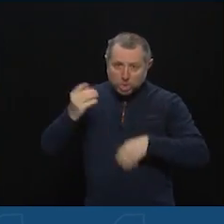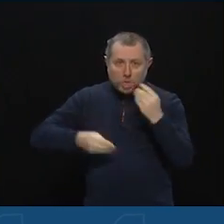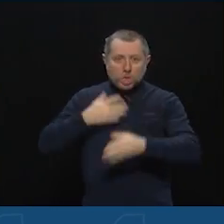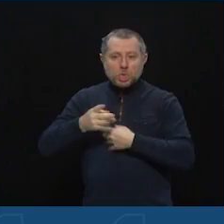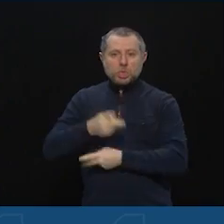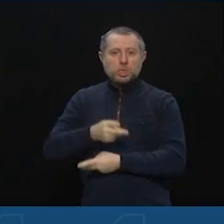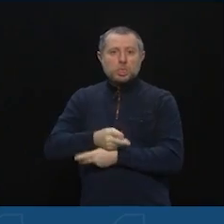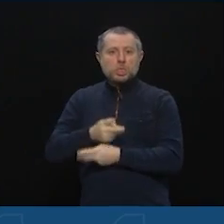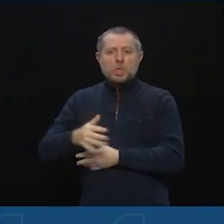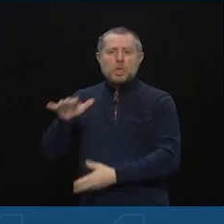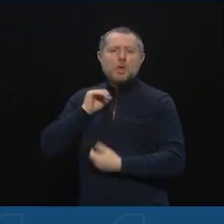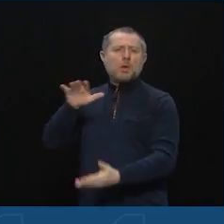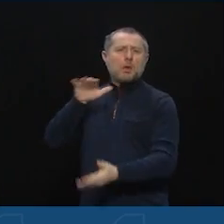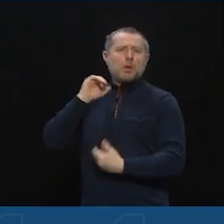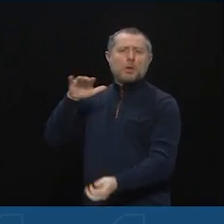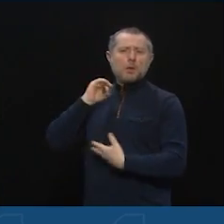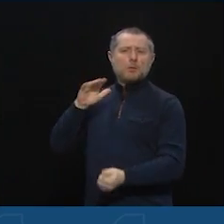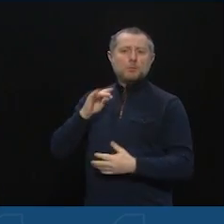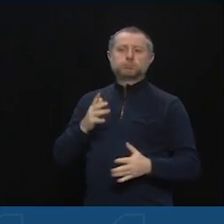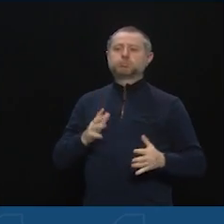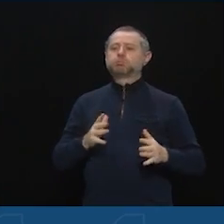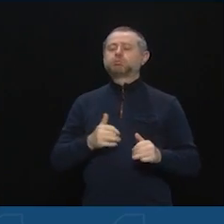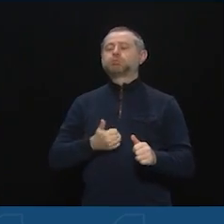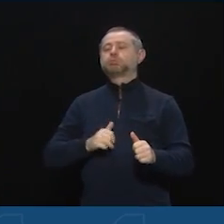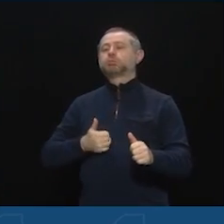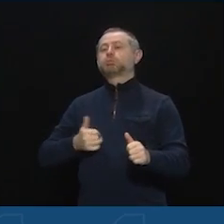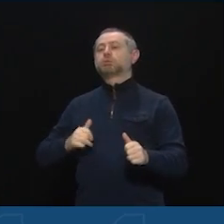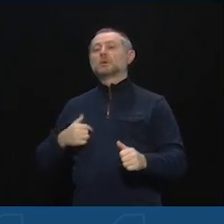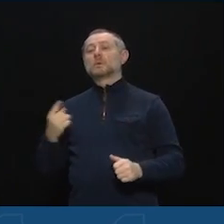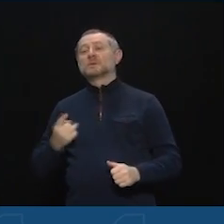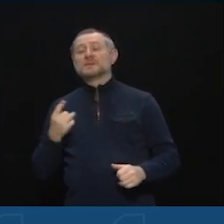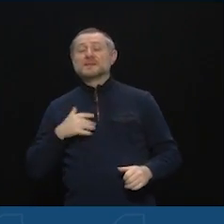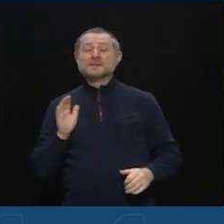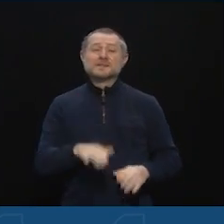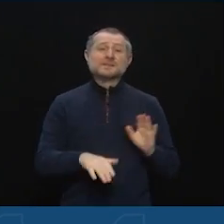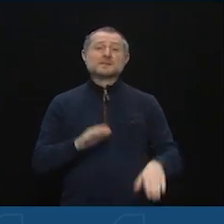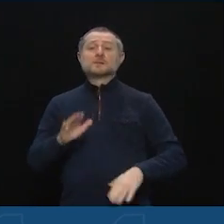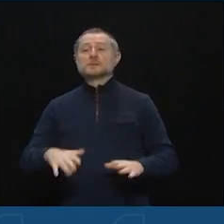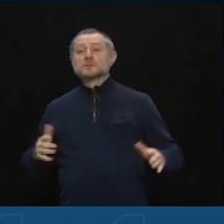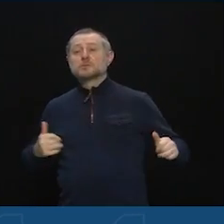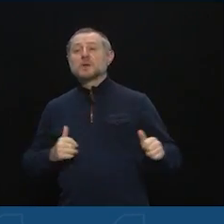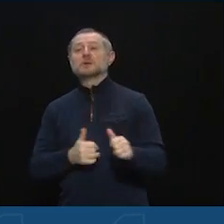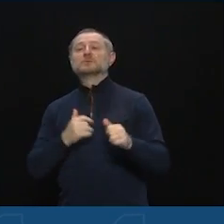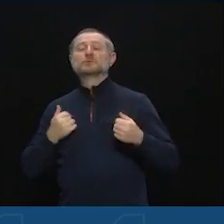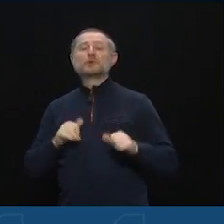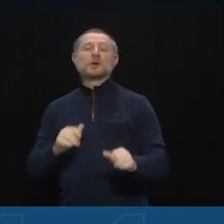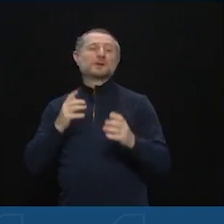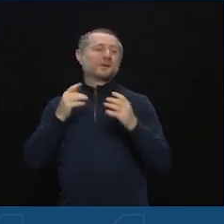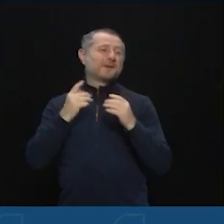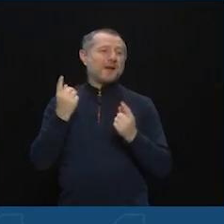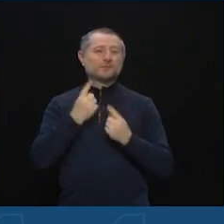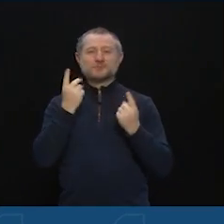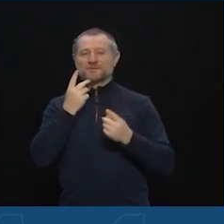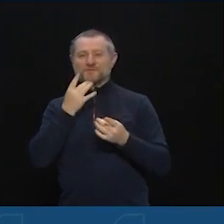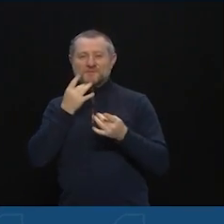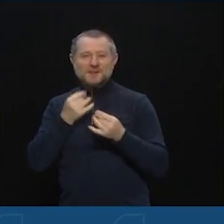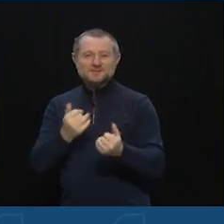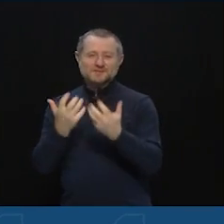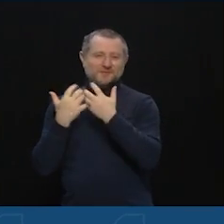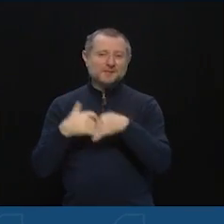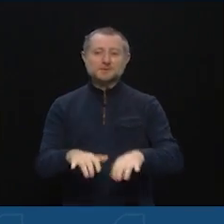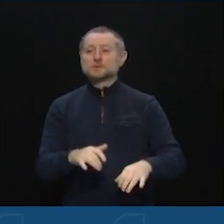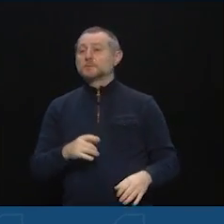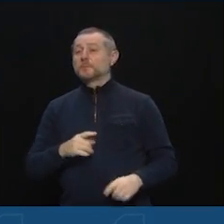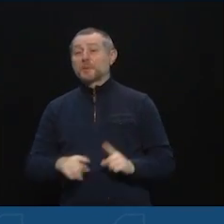just a numbers game. We are constantly working to try to make things more efficient, and it got to the point that it really